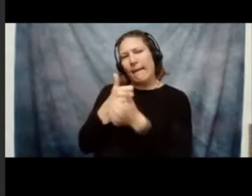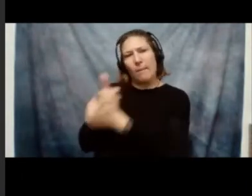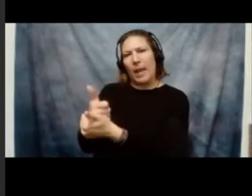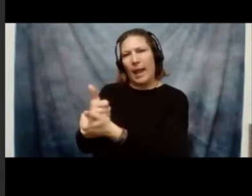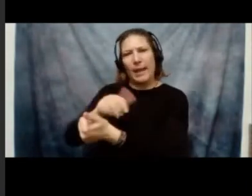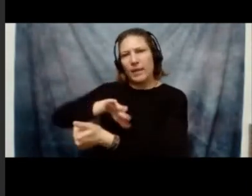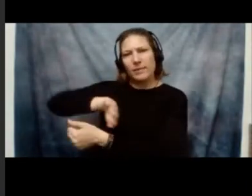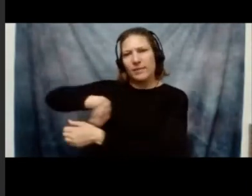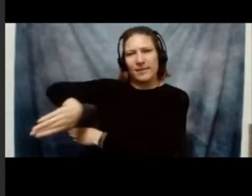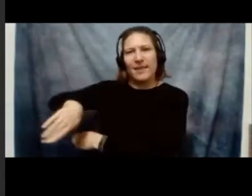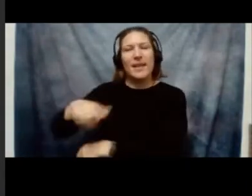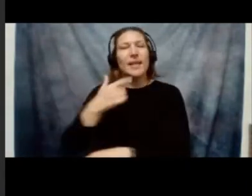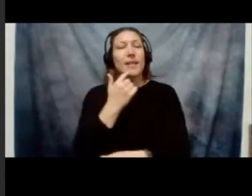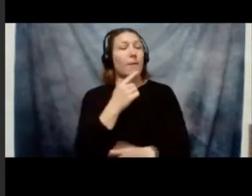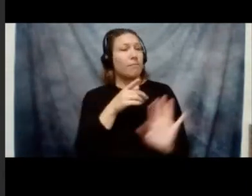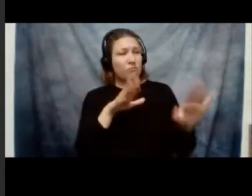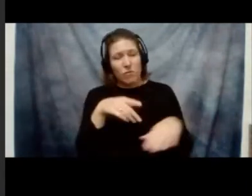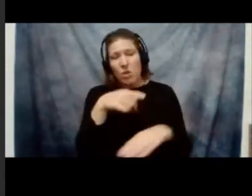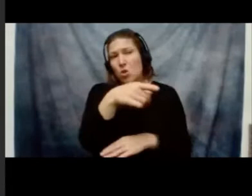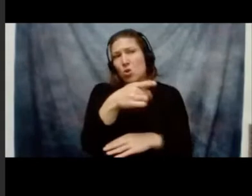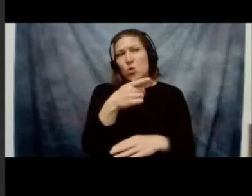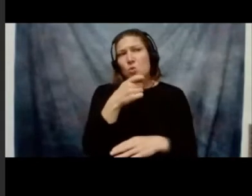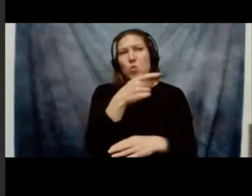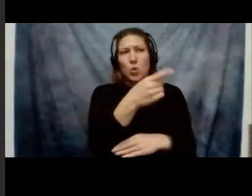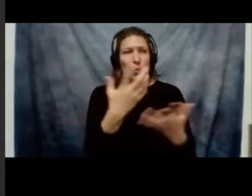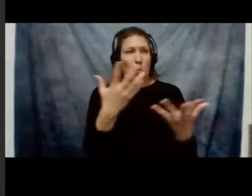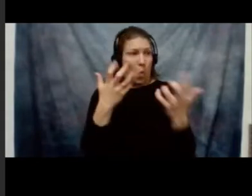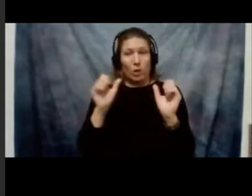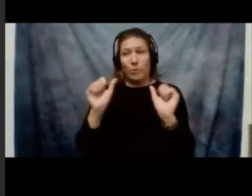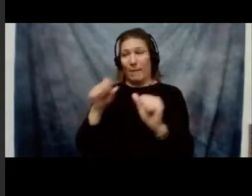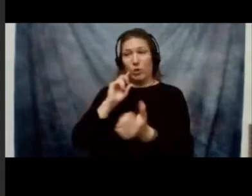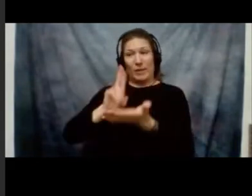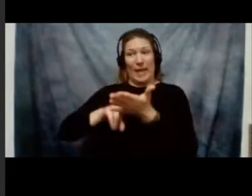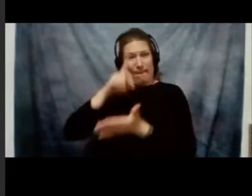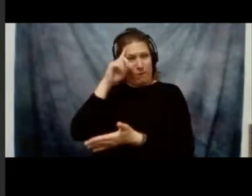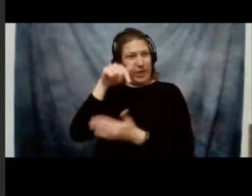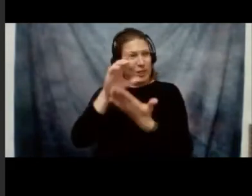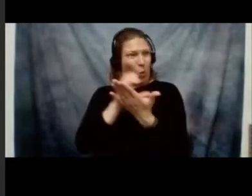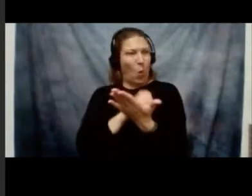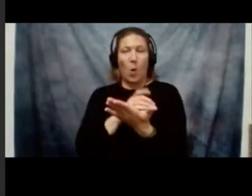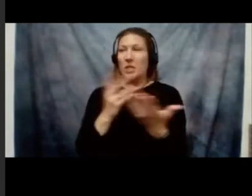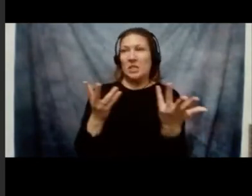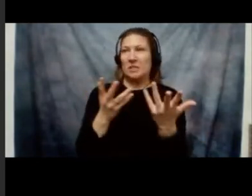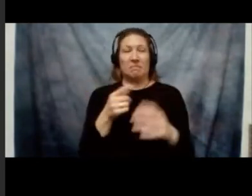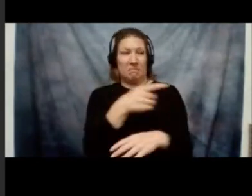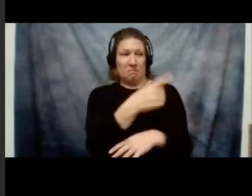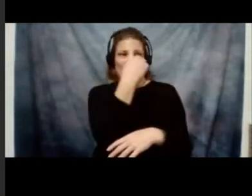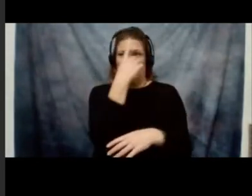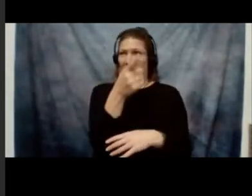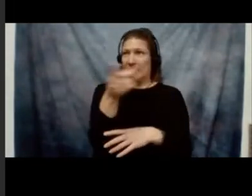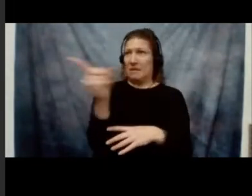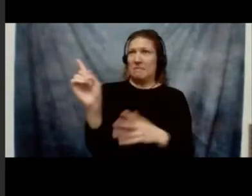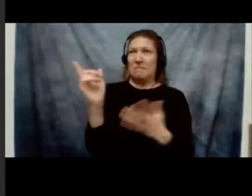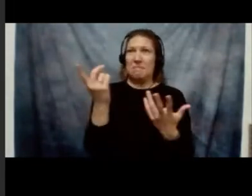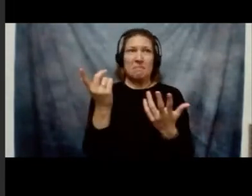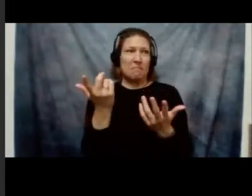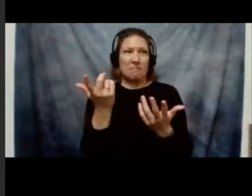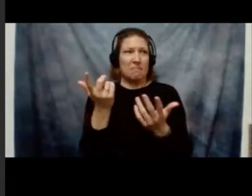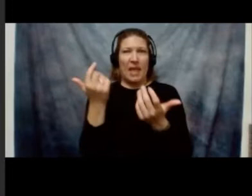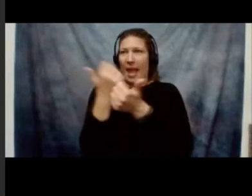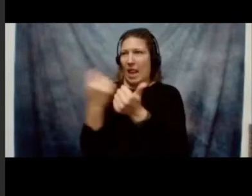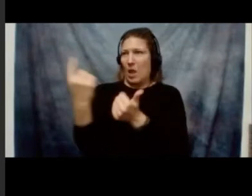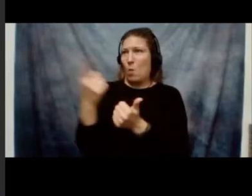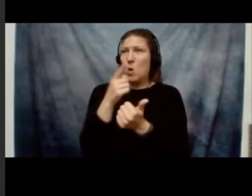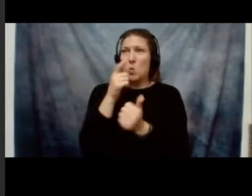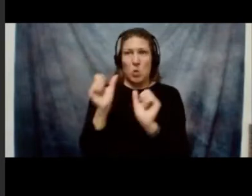that everybody can access this? Is there anyone for whom it would be okay that they can't access this training? And that might help you with some of your